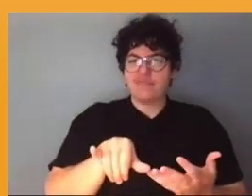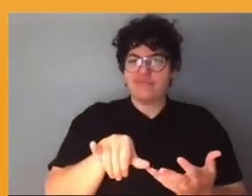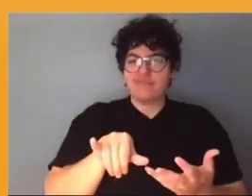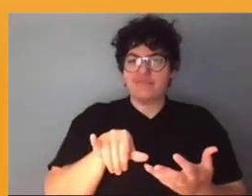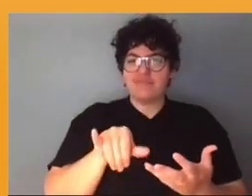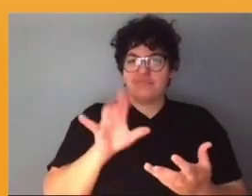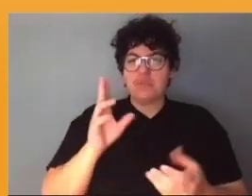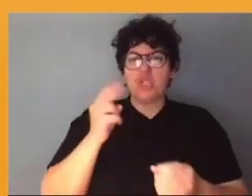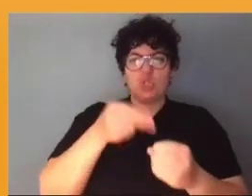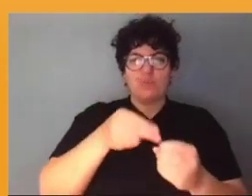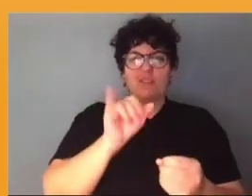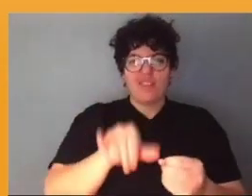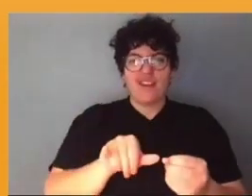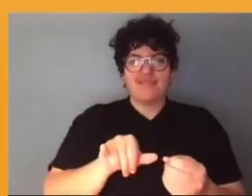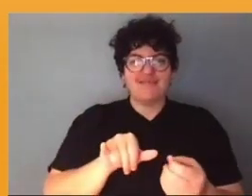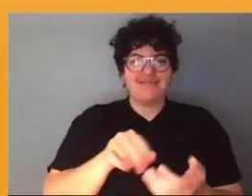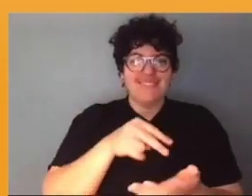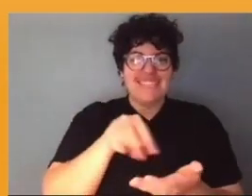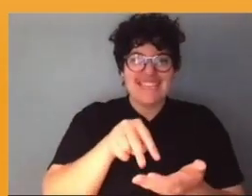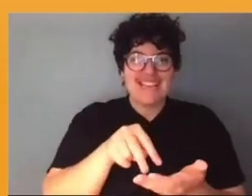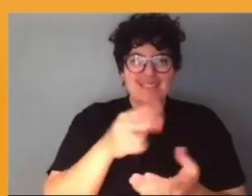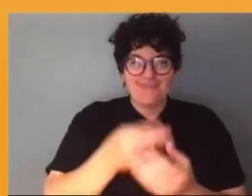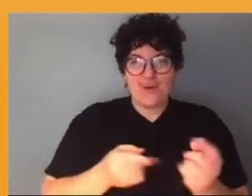and Kuchipudi.